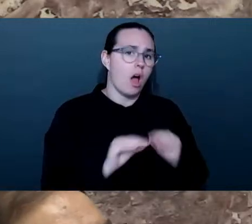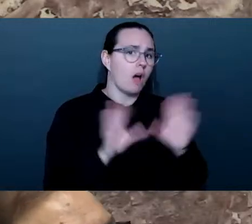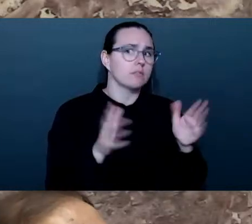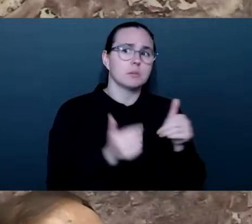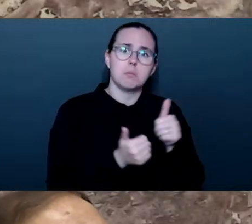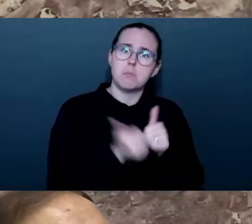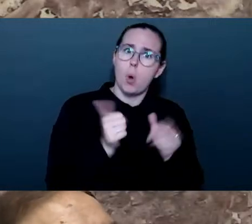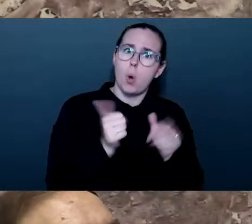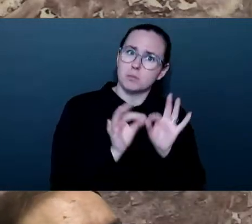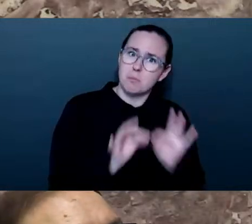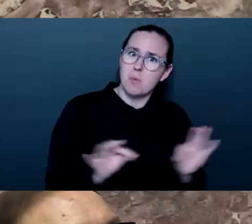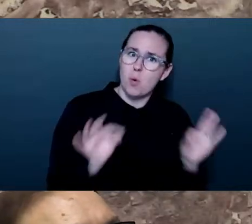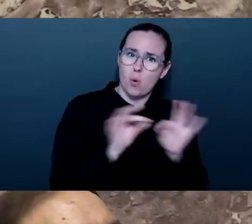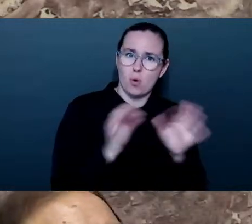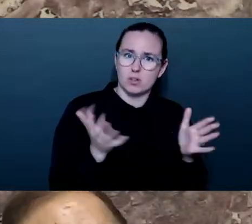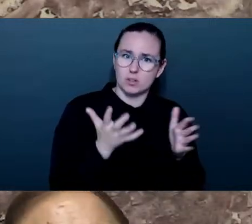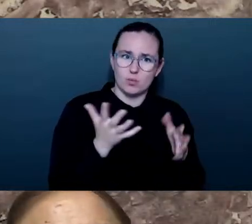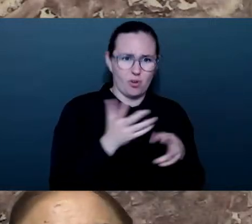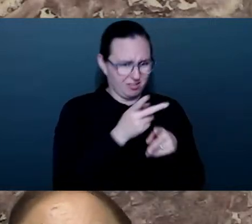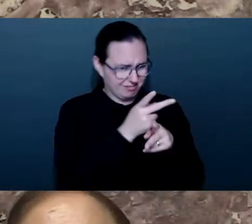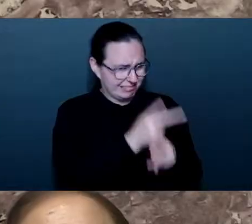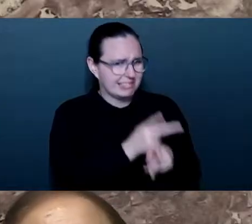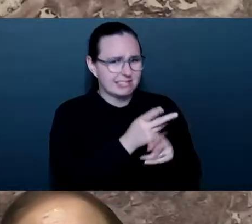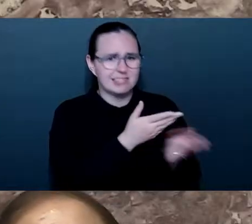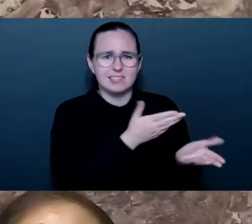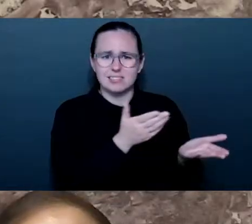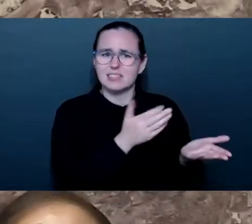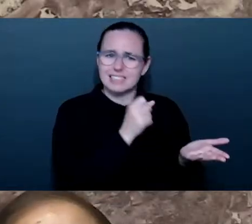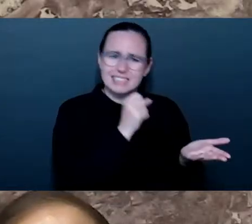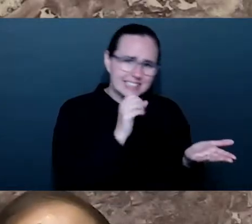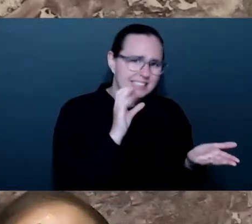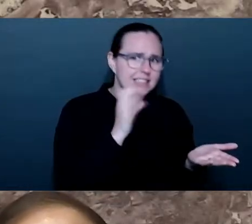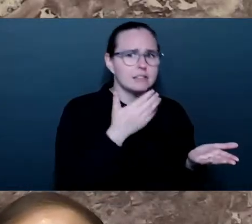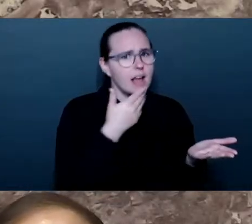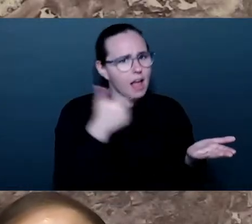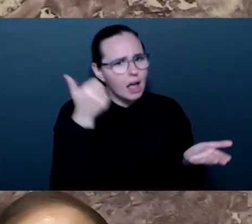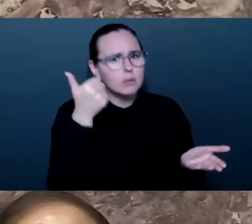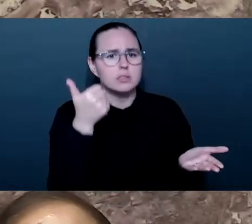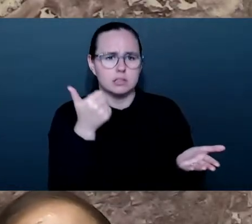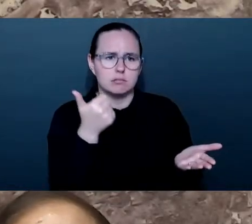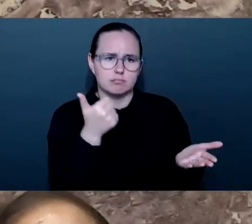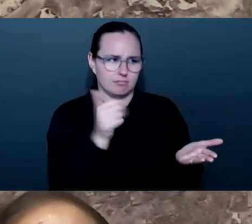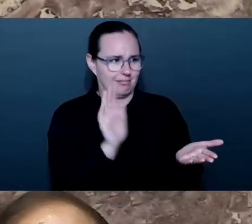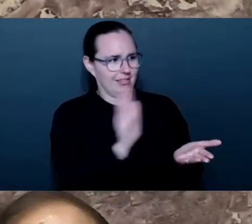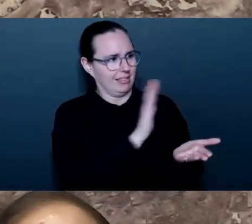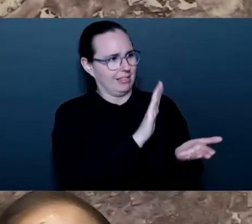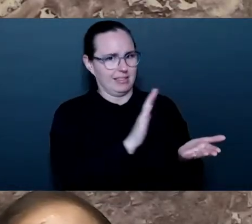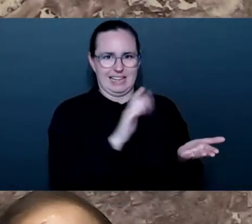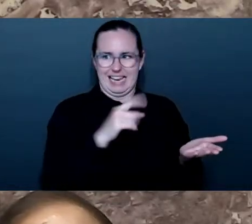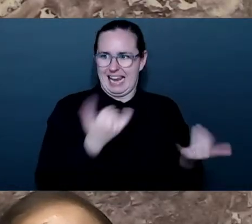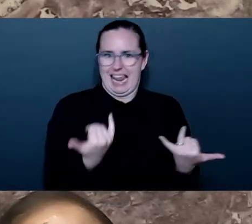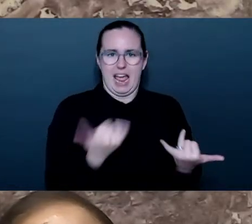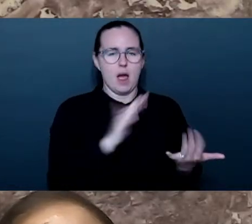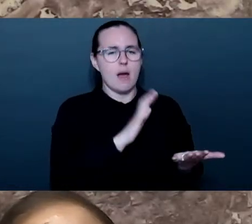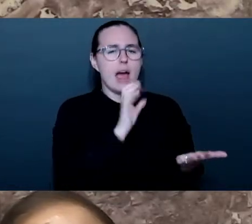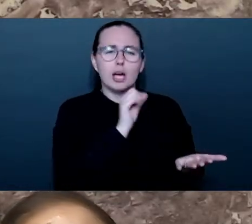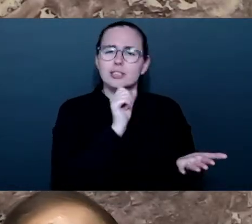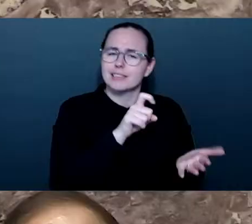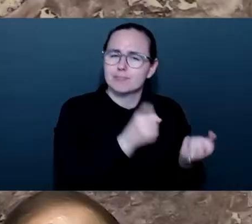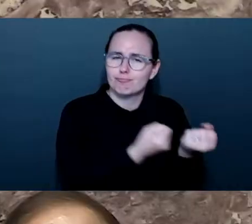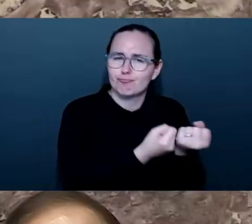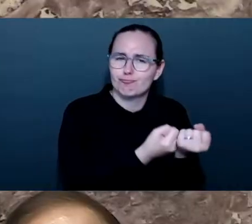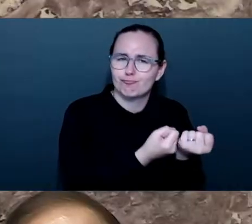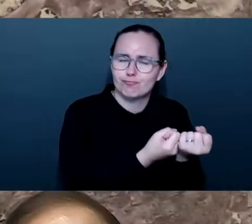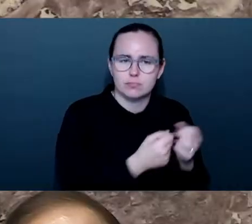they need at that point in their lives. Mr. Speaker, I know we have canvassed this several times here in the House. This government is deeply committed